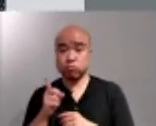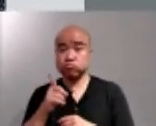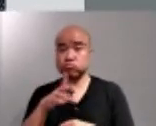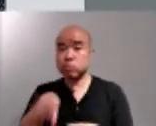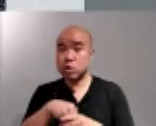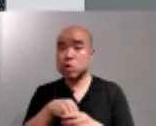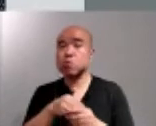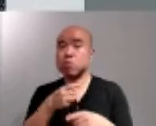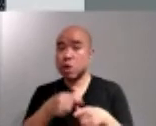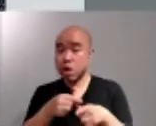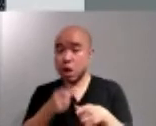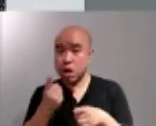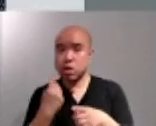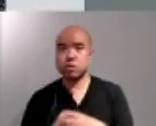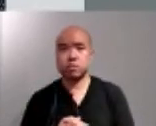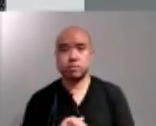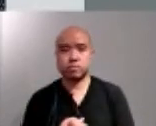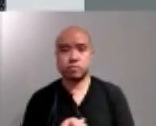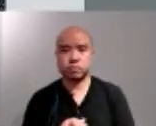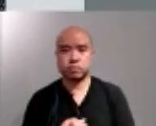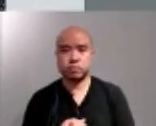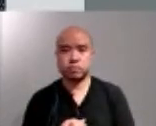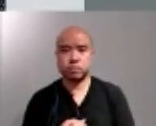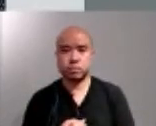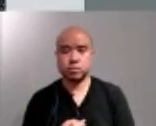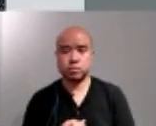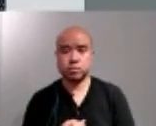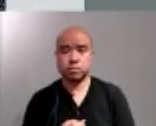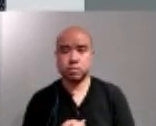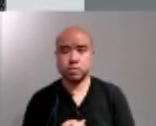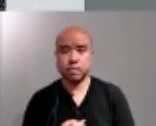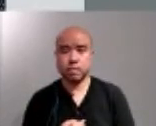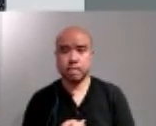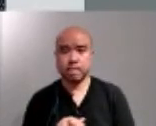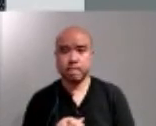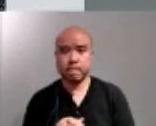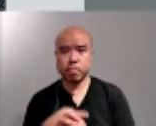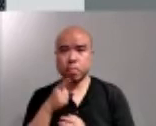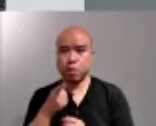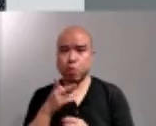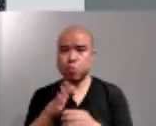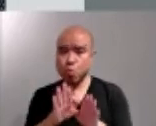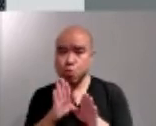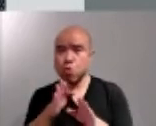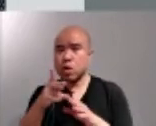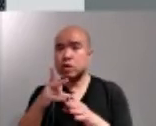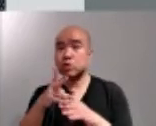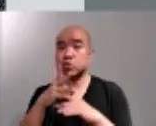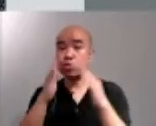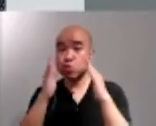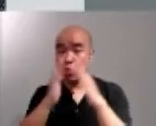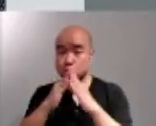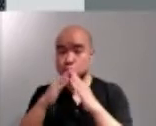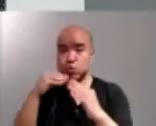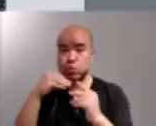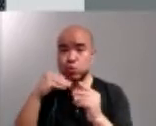operating co-living space to improve the residential environment in Seoul City,